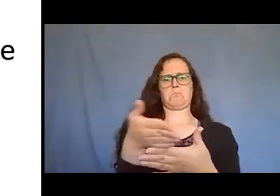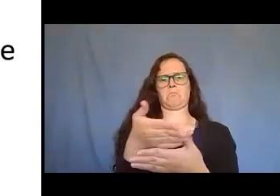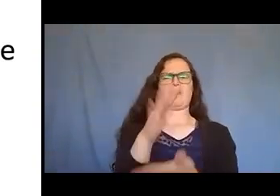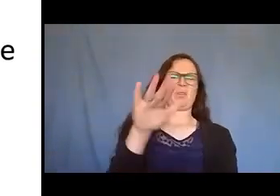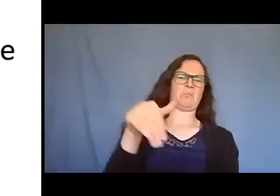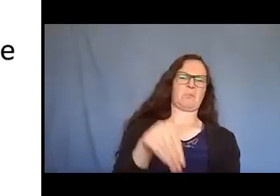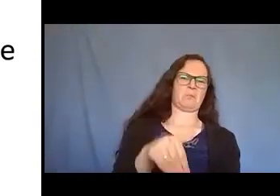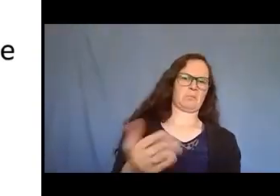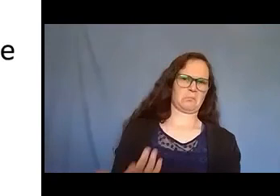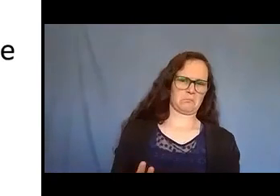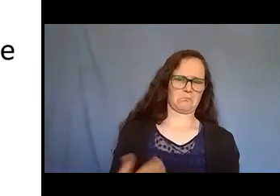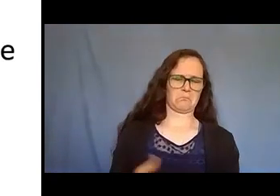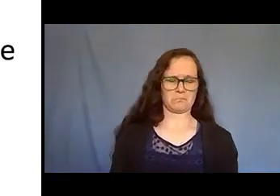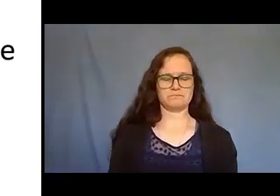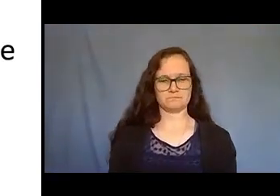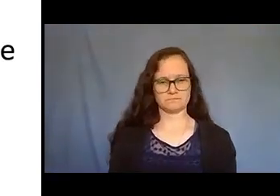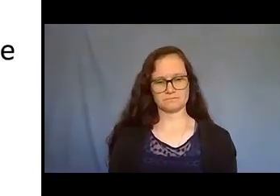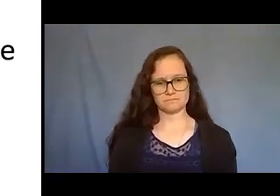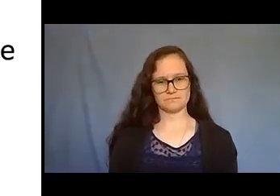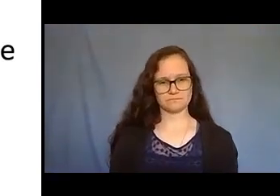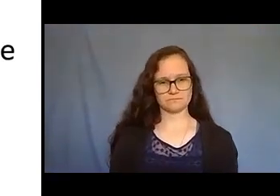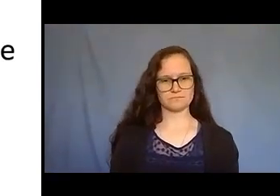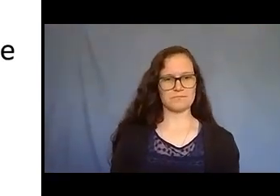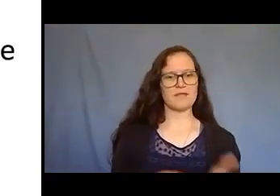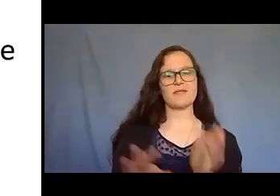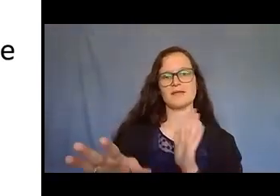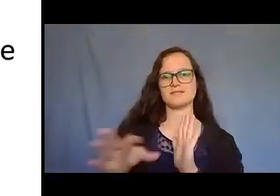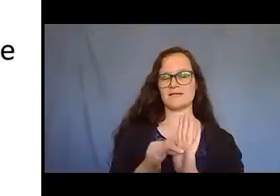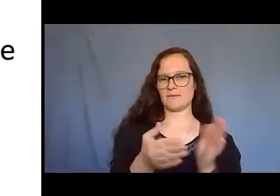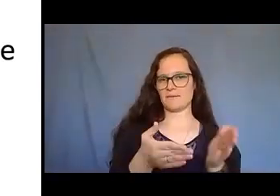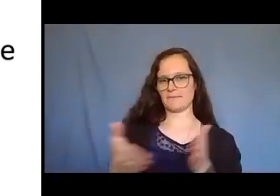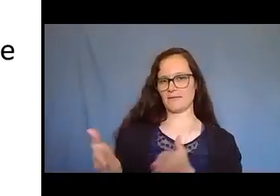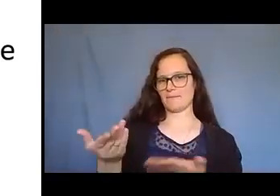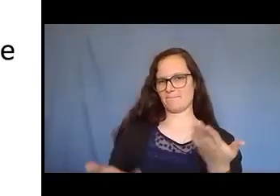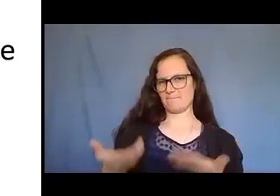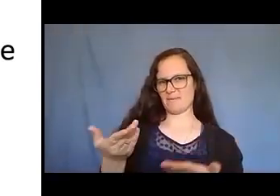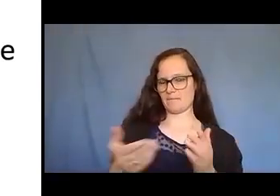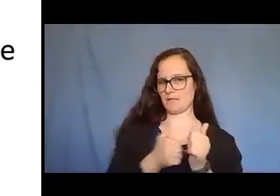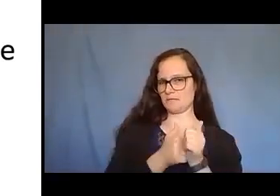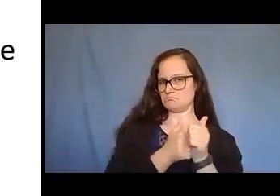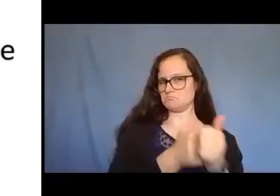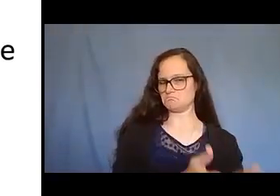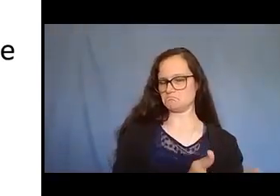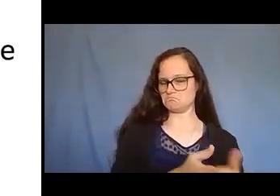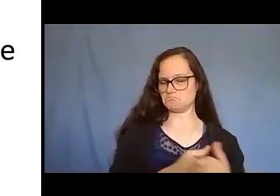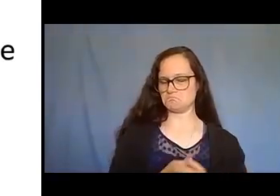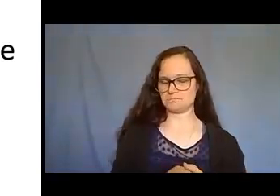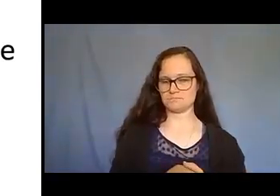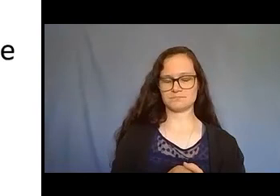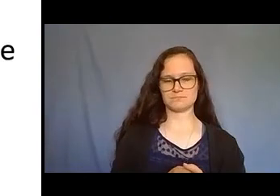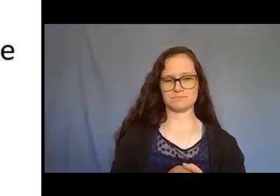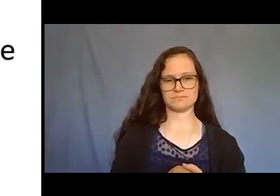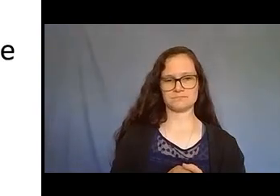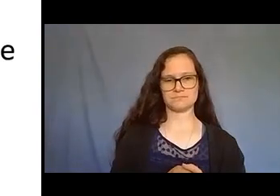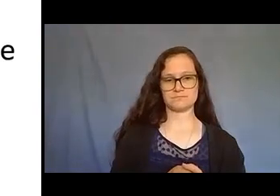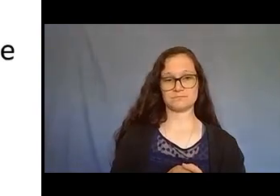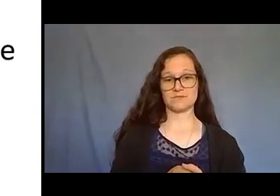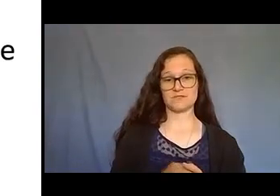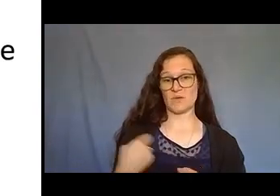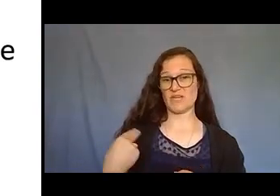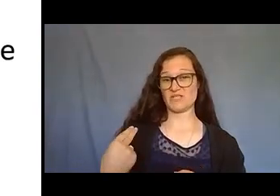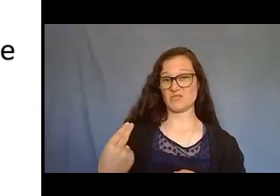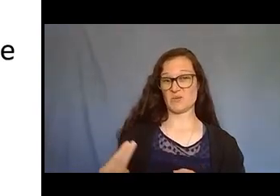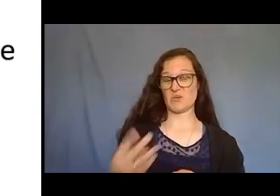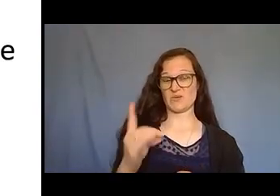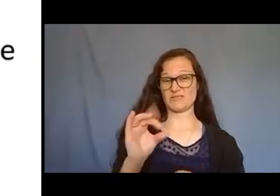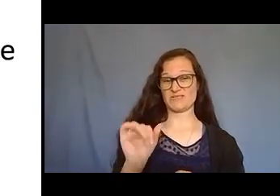between. And hopefully our sampling plan will sort of guide us to where we are. And even some of the historical data we have, which, we have a wealth